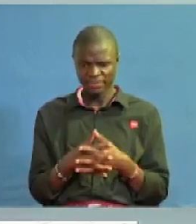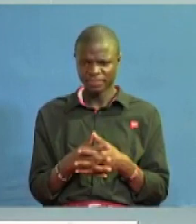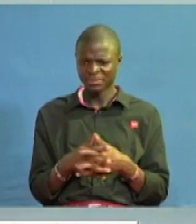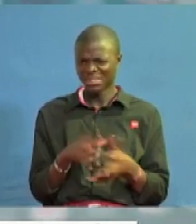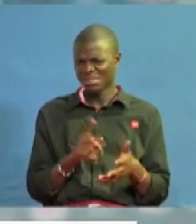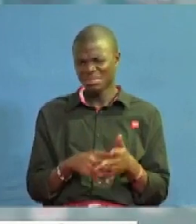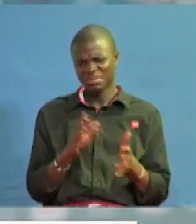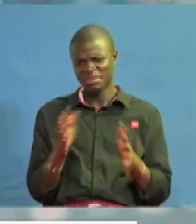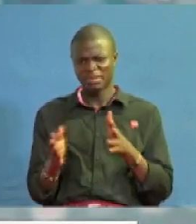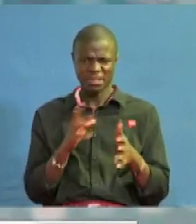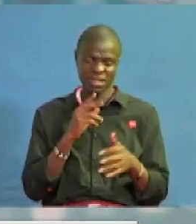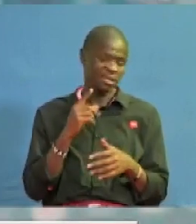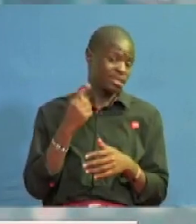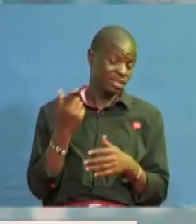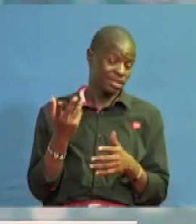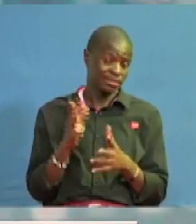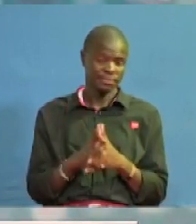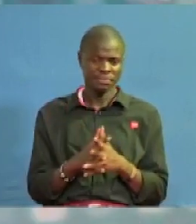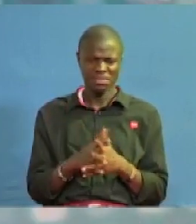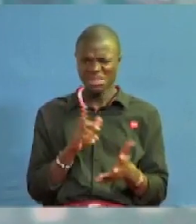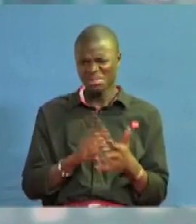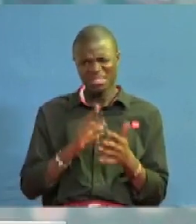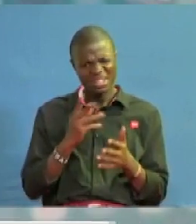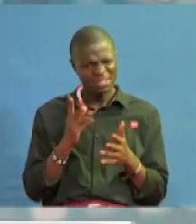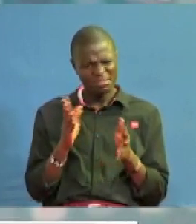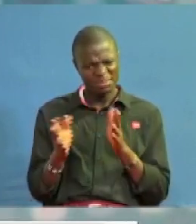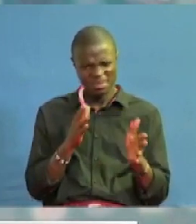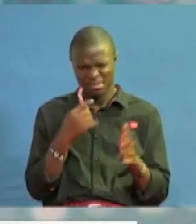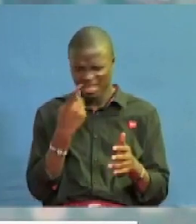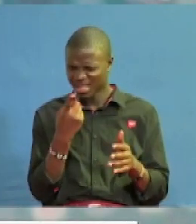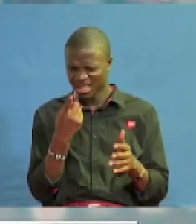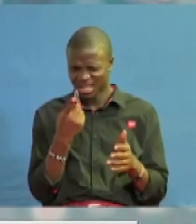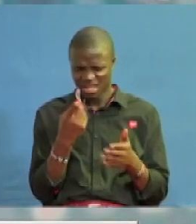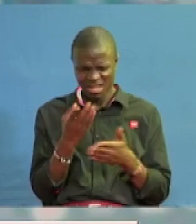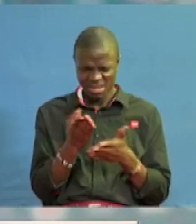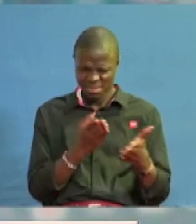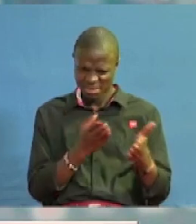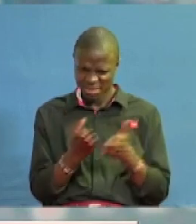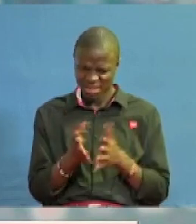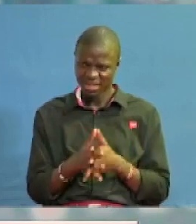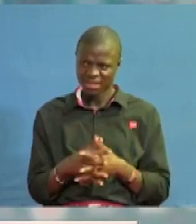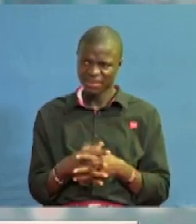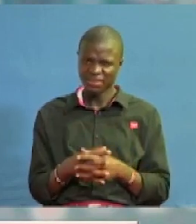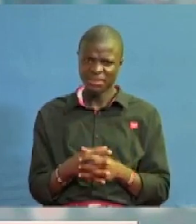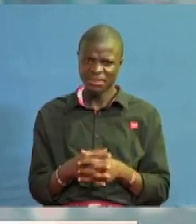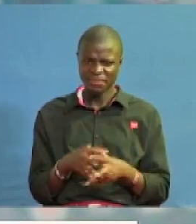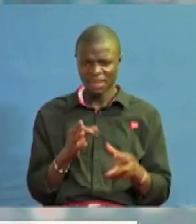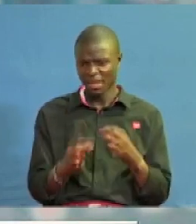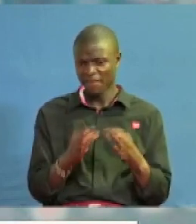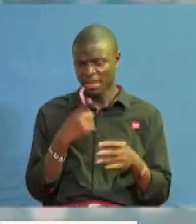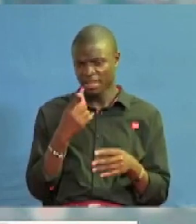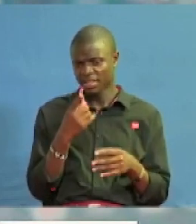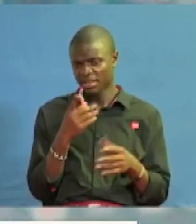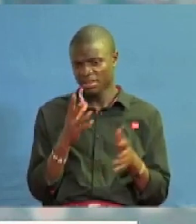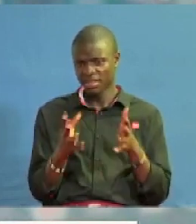you hear what people are saying. You know what are people saying about this company? Because if there's something they're saying,